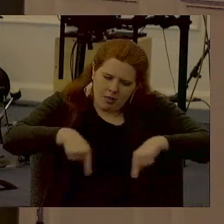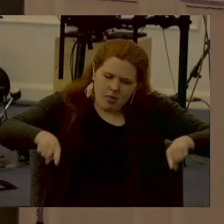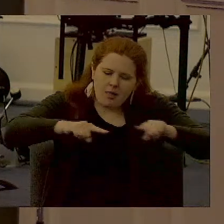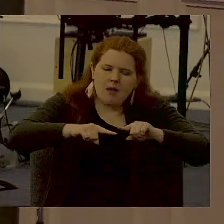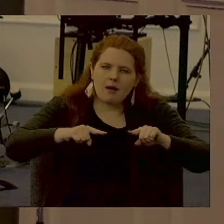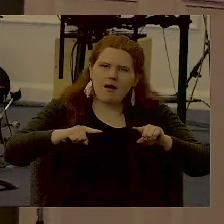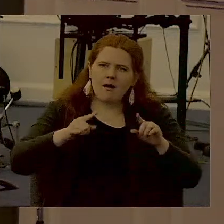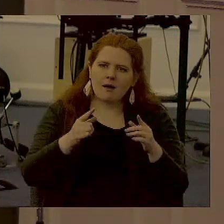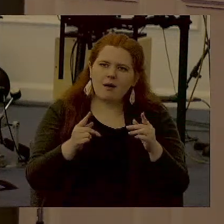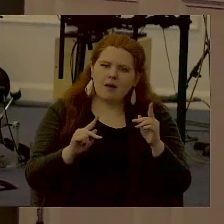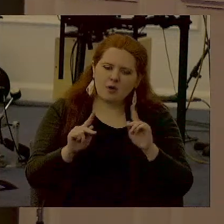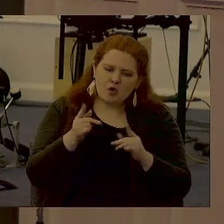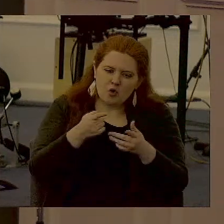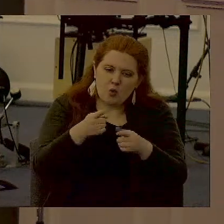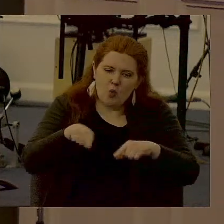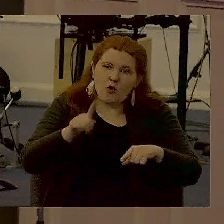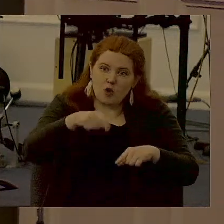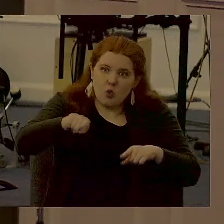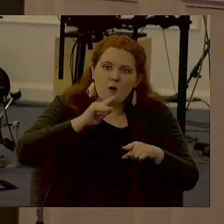to illuminate the steps